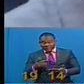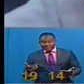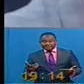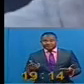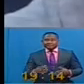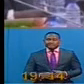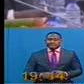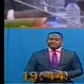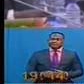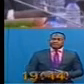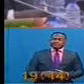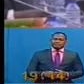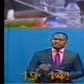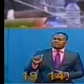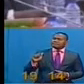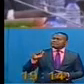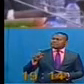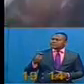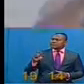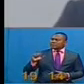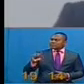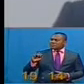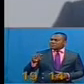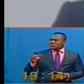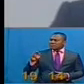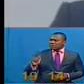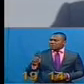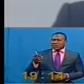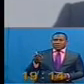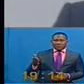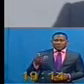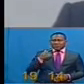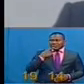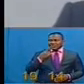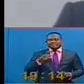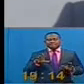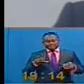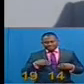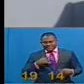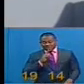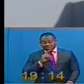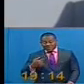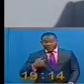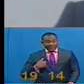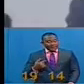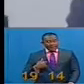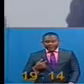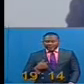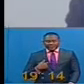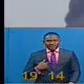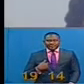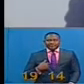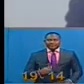auctioneer, Mr. Alex Smart, was questioned when he admitted his negligence in disposing of the state